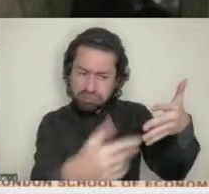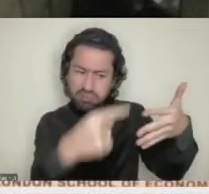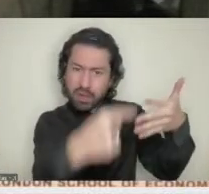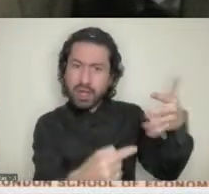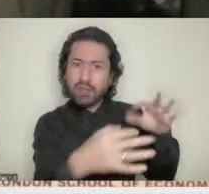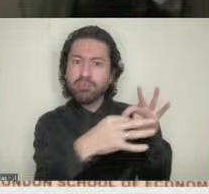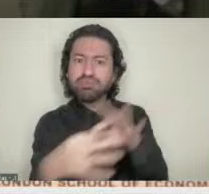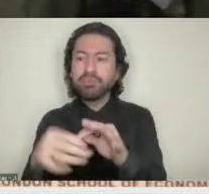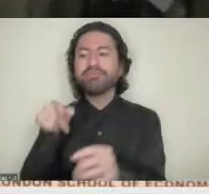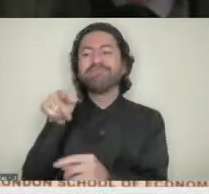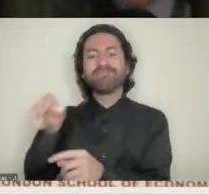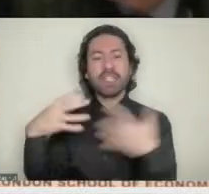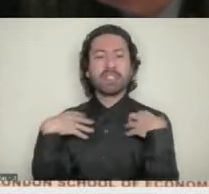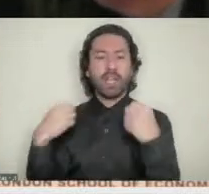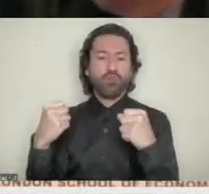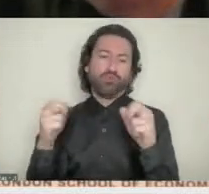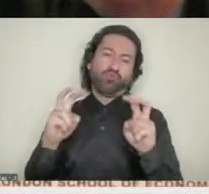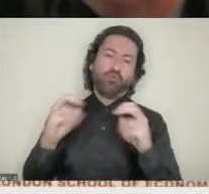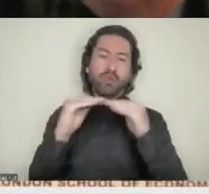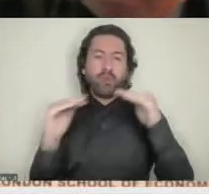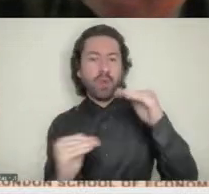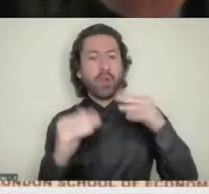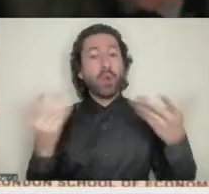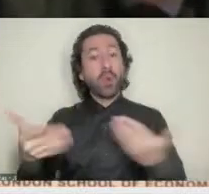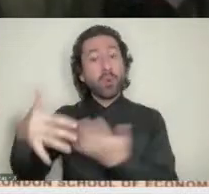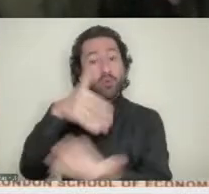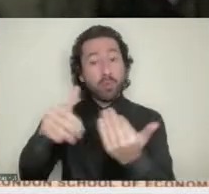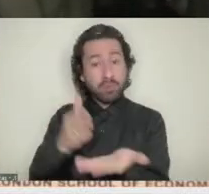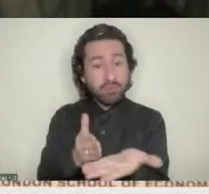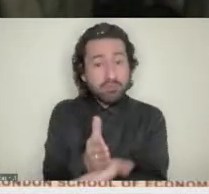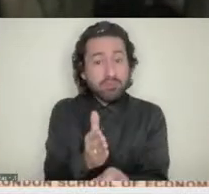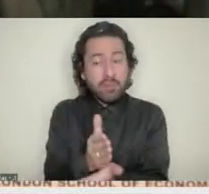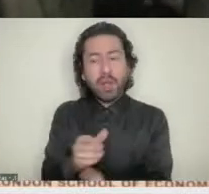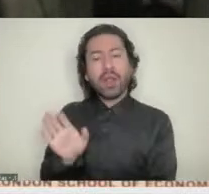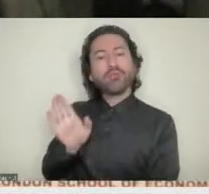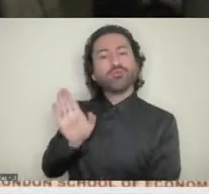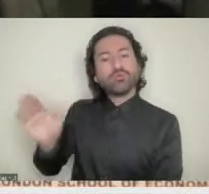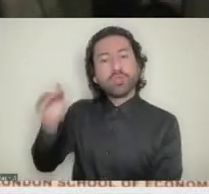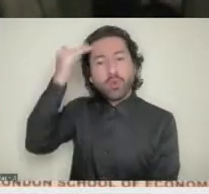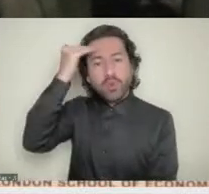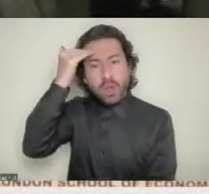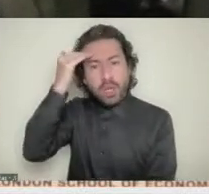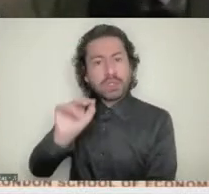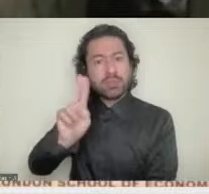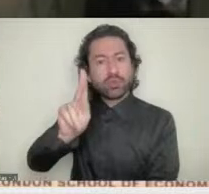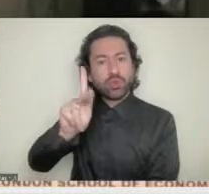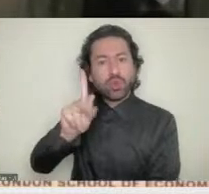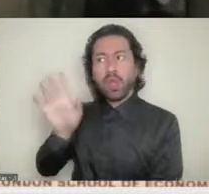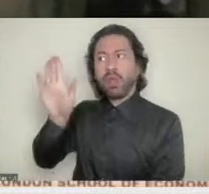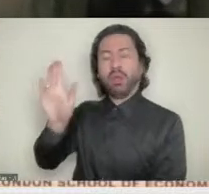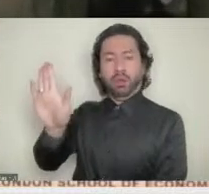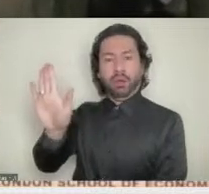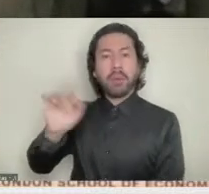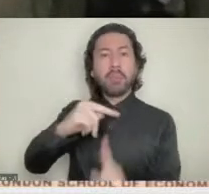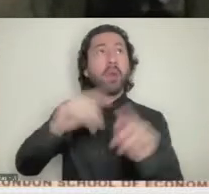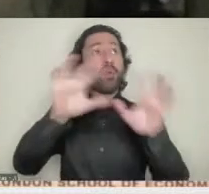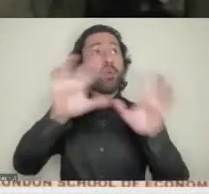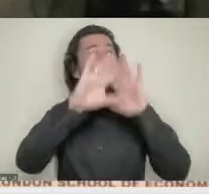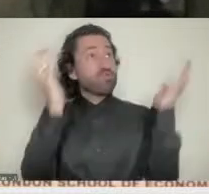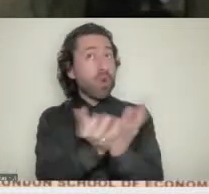inequality and social rights, the centrality of social determinants of health. He will link this analysis